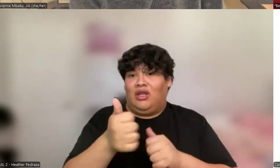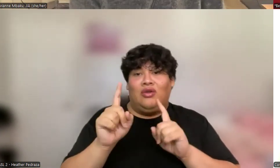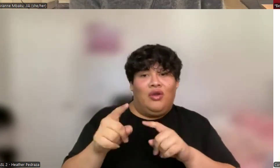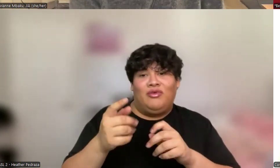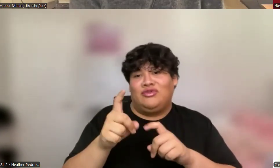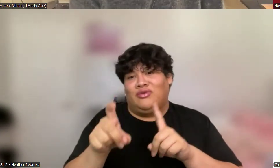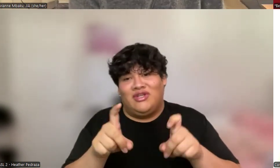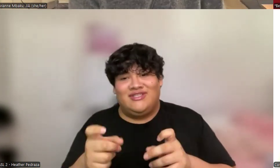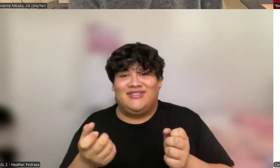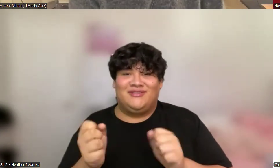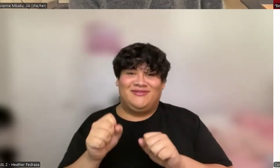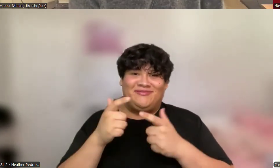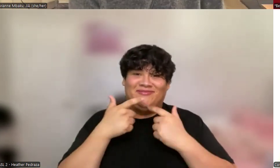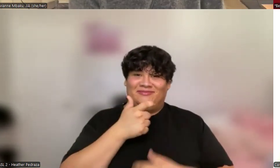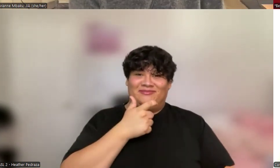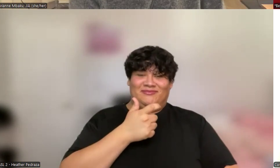I think.